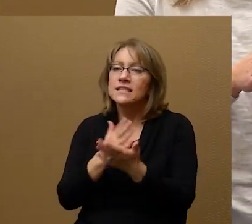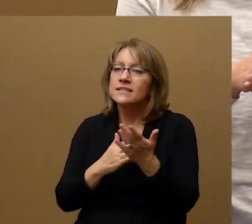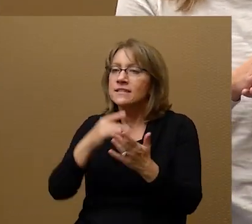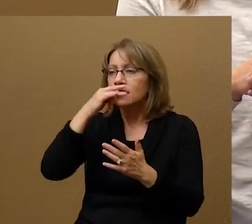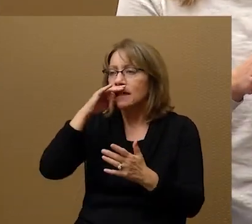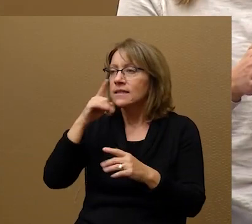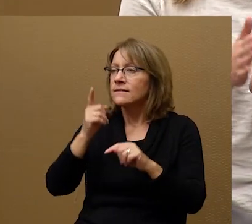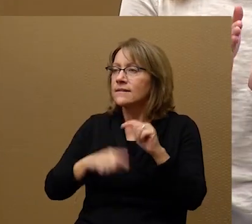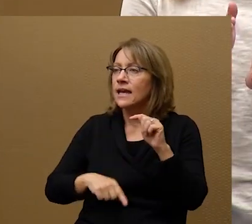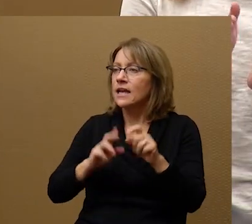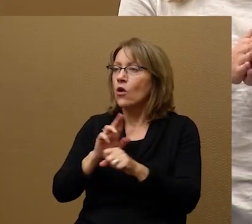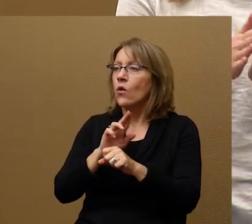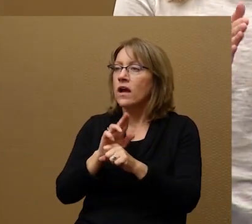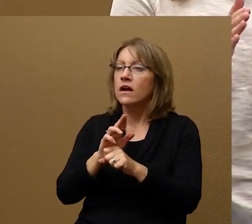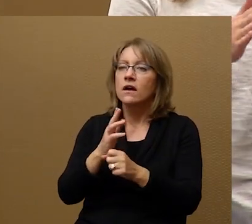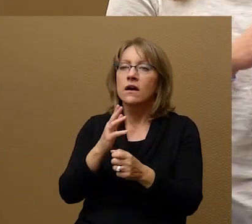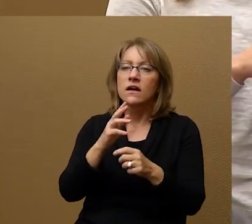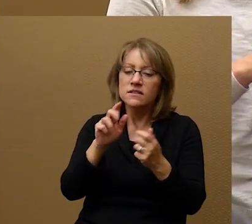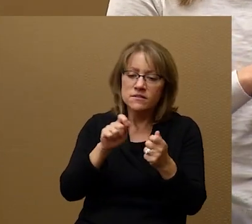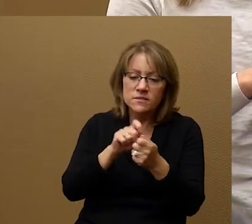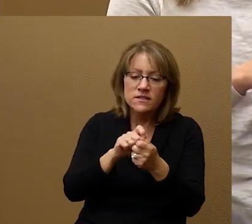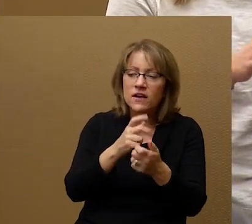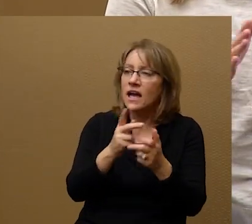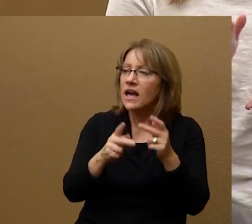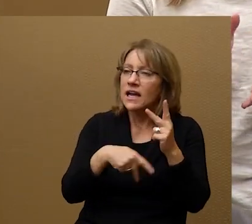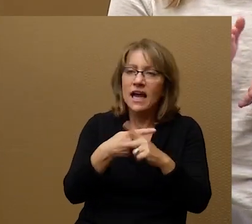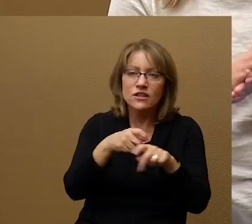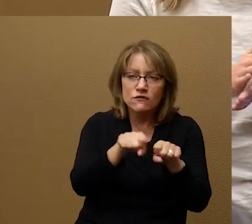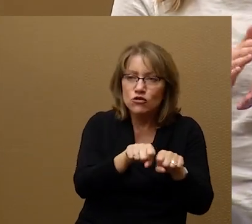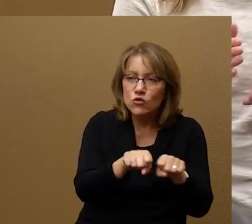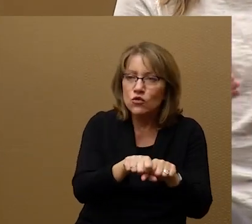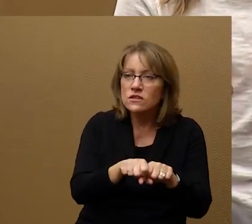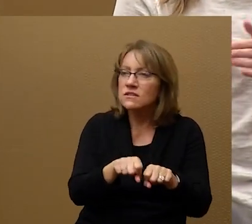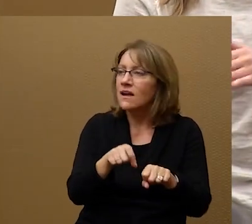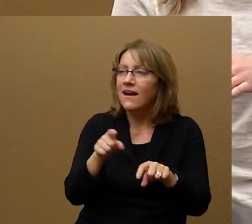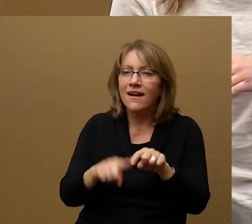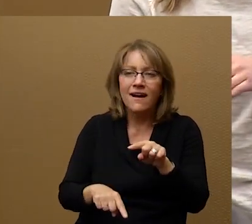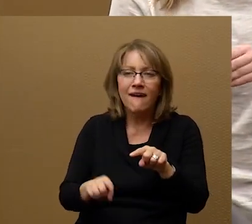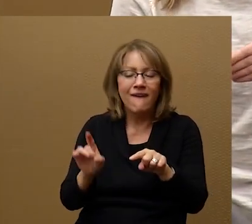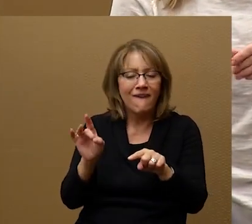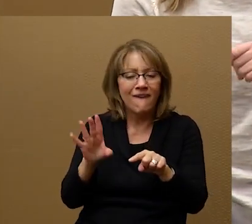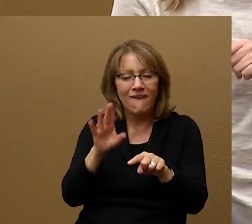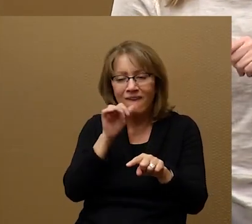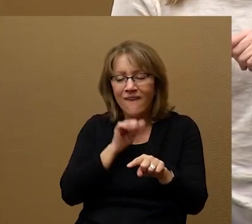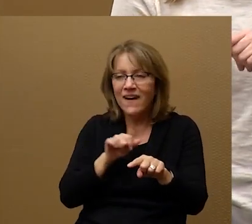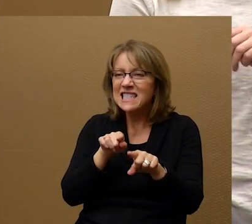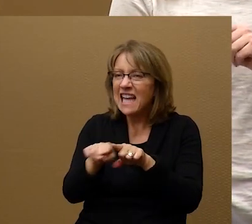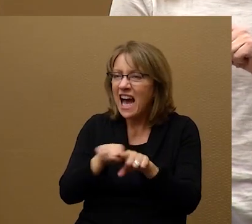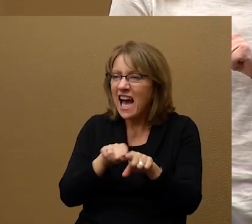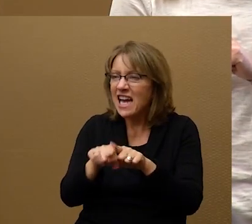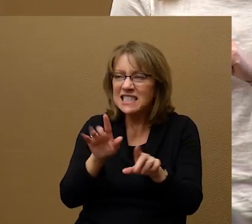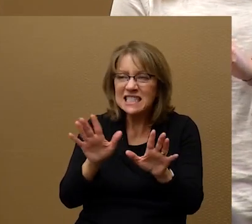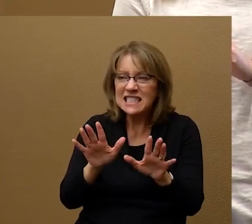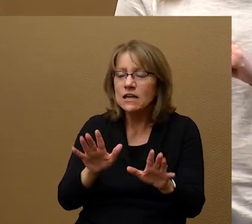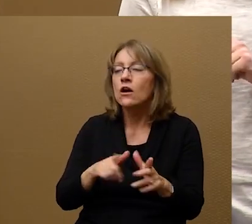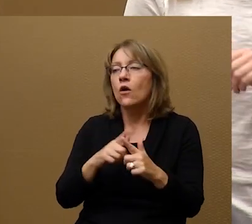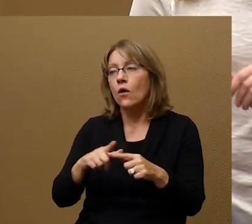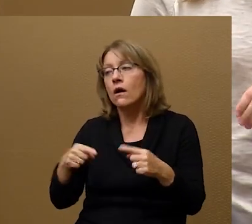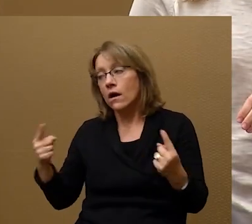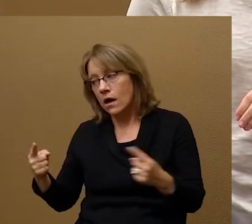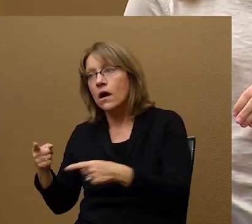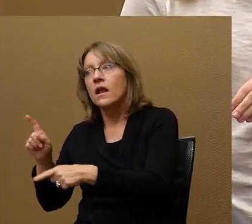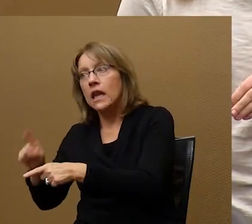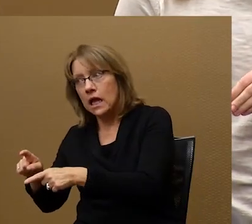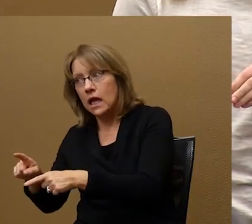wear certain kinds of shoes. They can't wear socks, or vice versa. They might need that tactile input. They